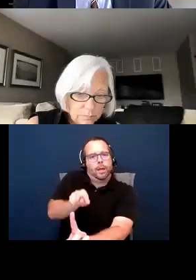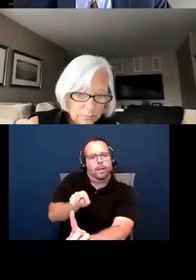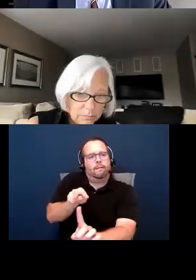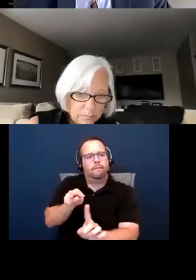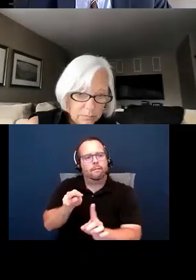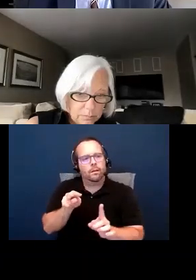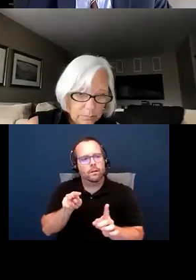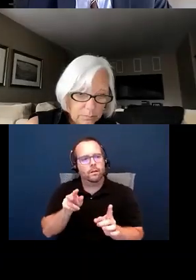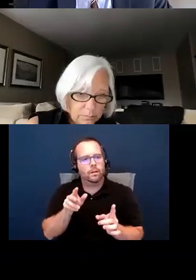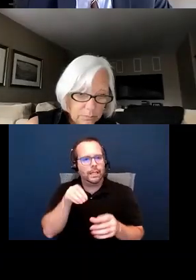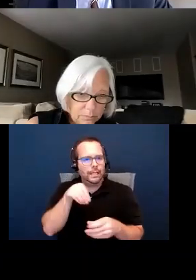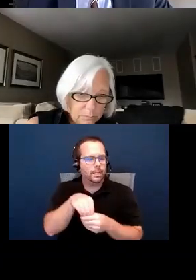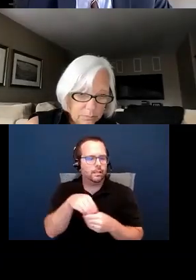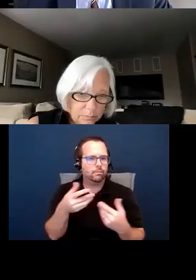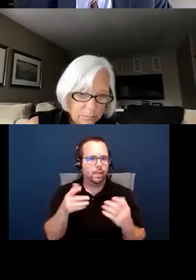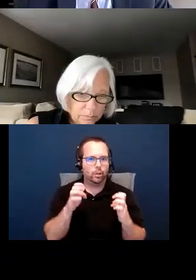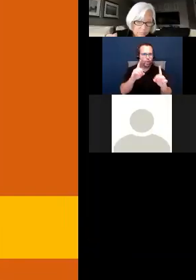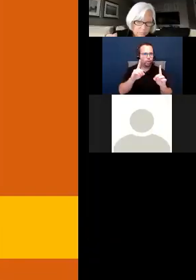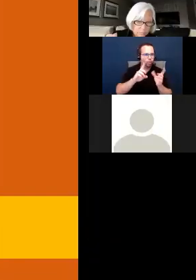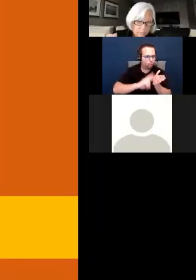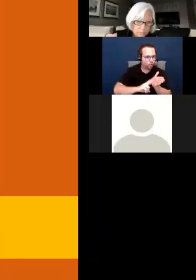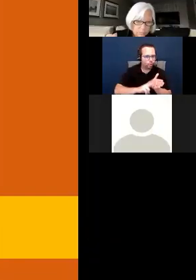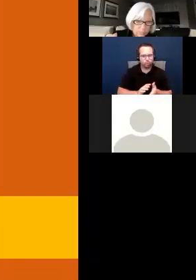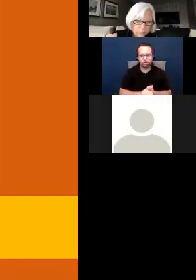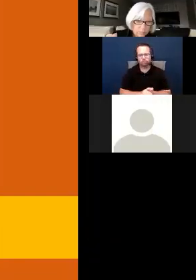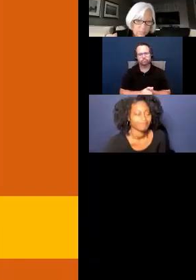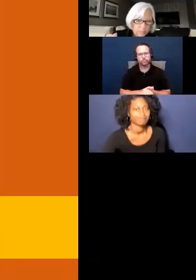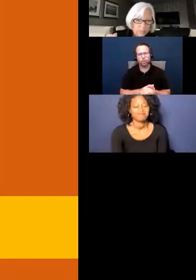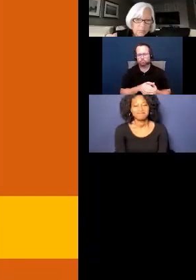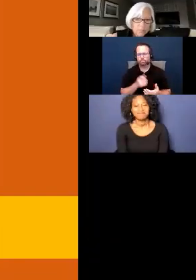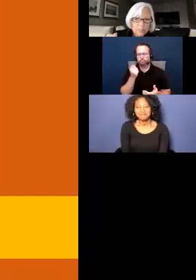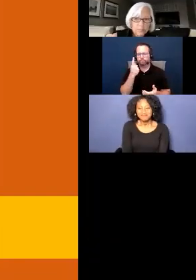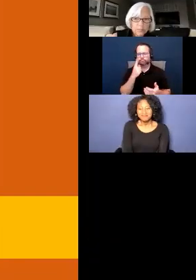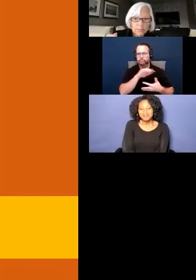education research? All very important.